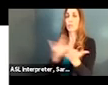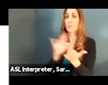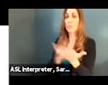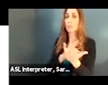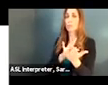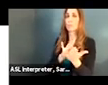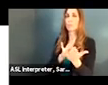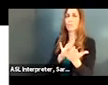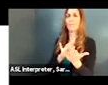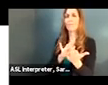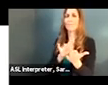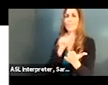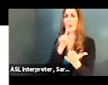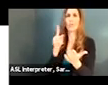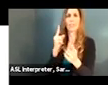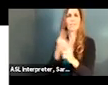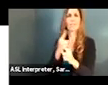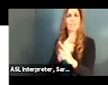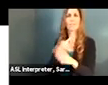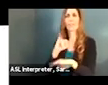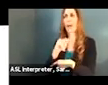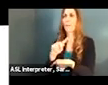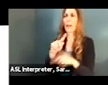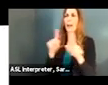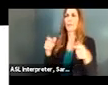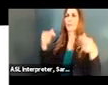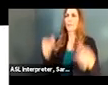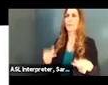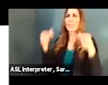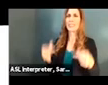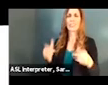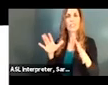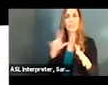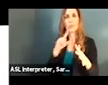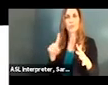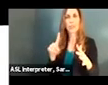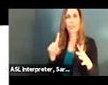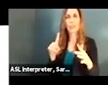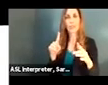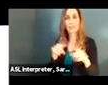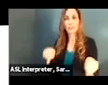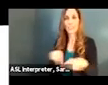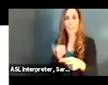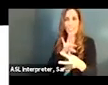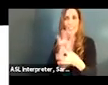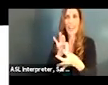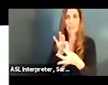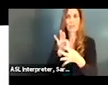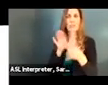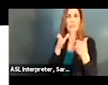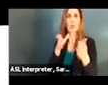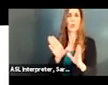is not a screen. It is a window into being able to